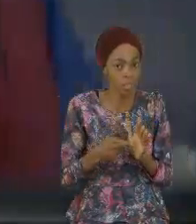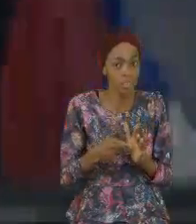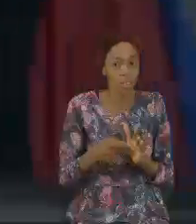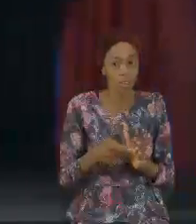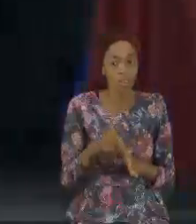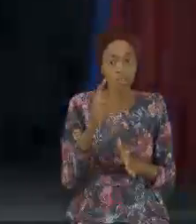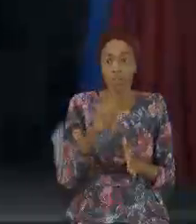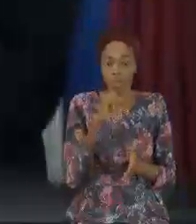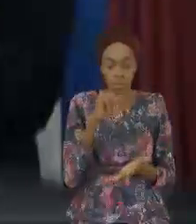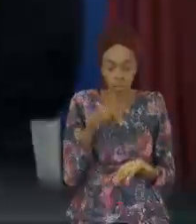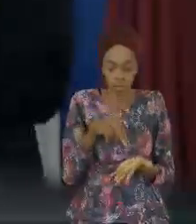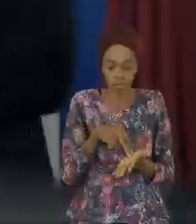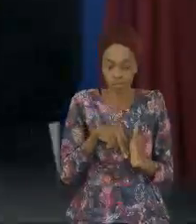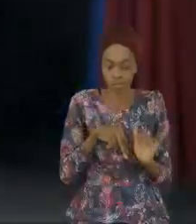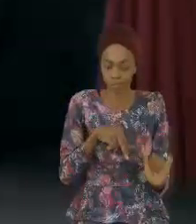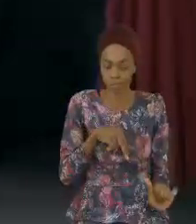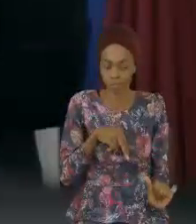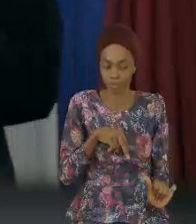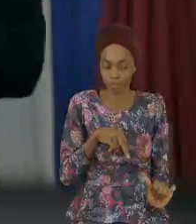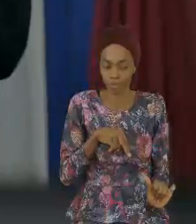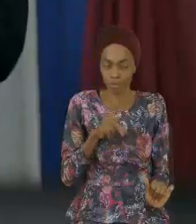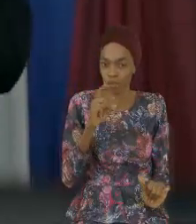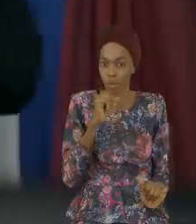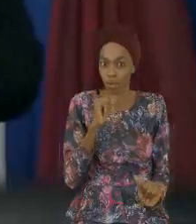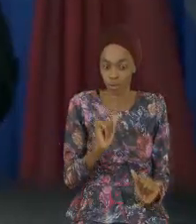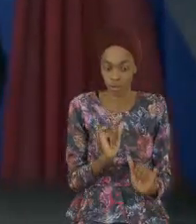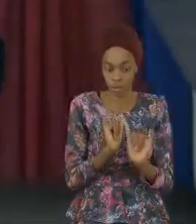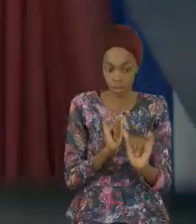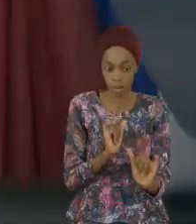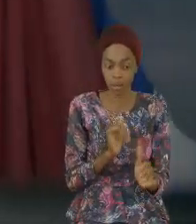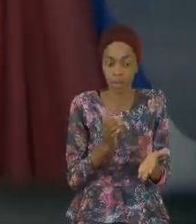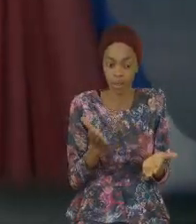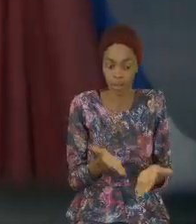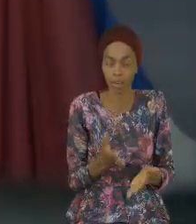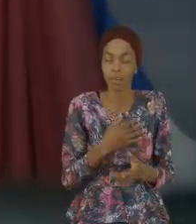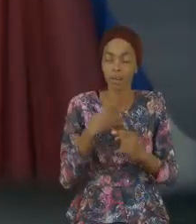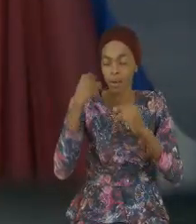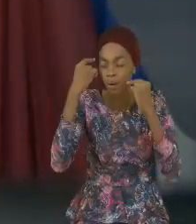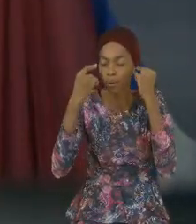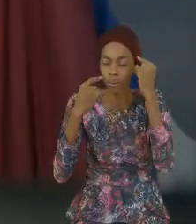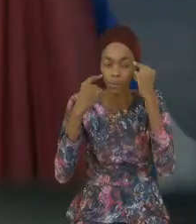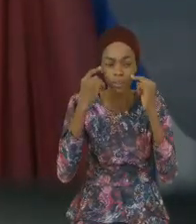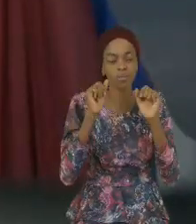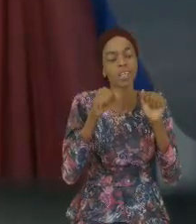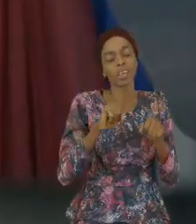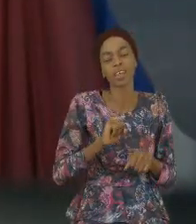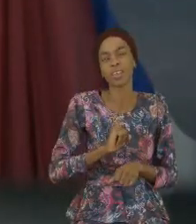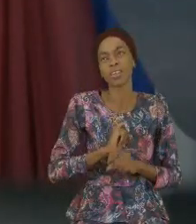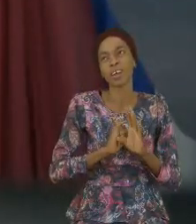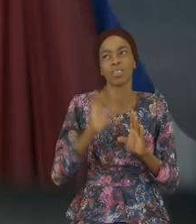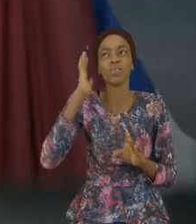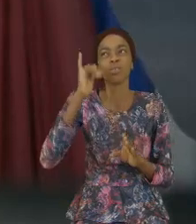at a standstill. You are never staying here and wondering, can I, should